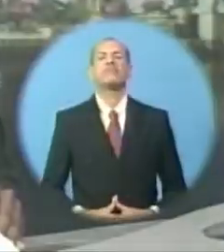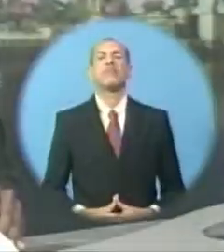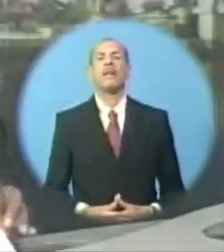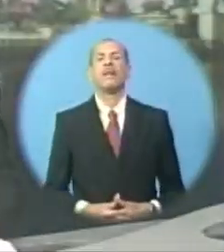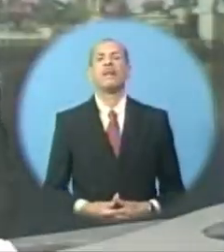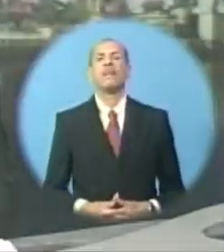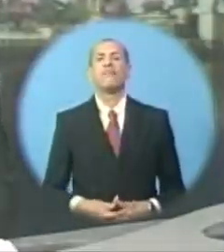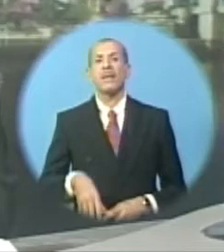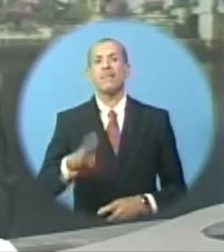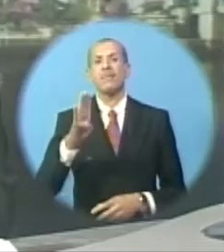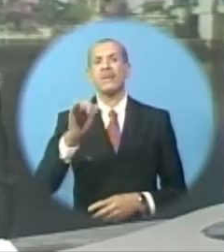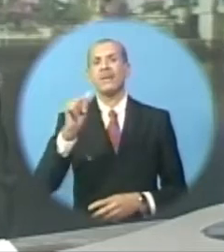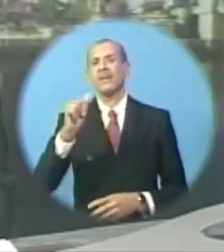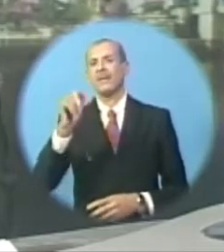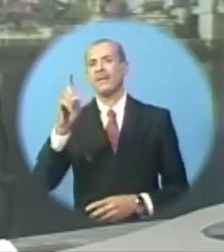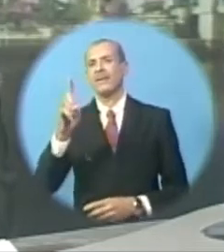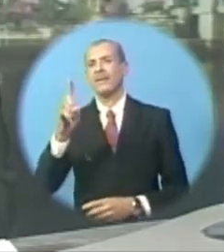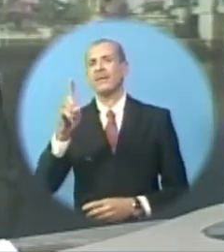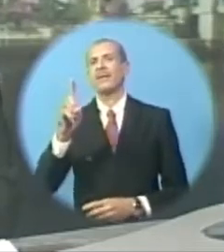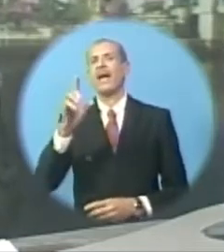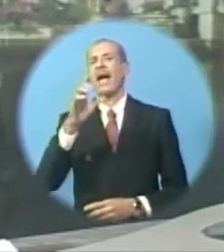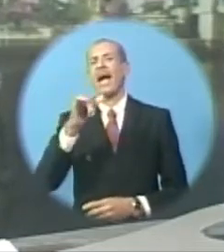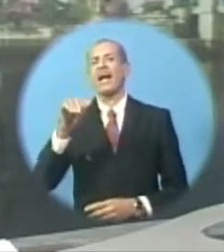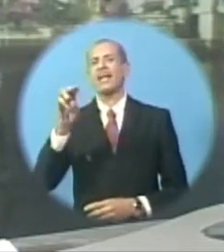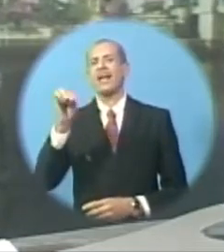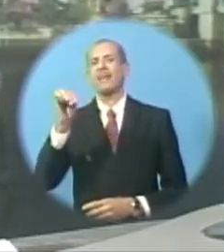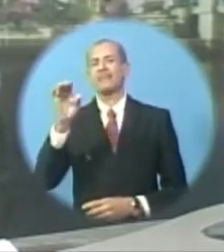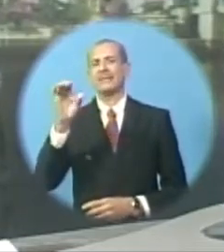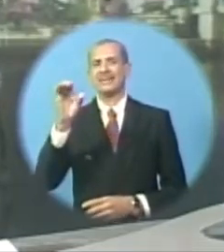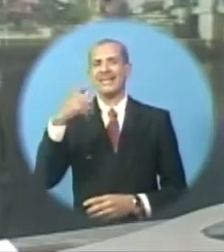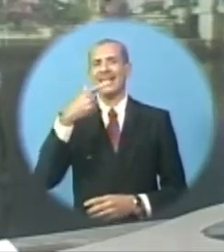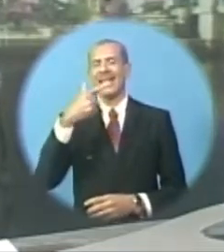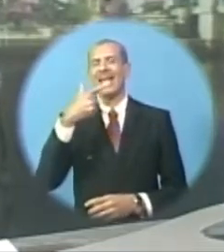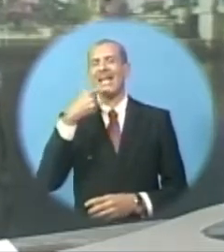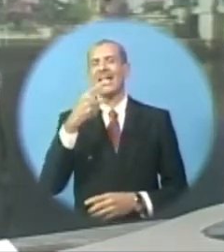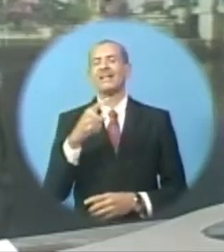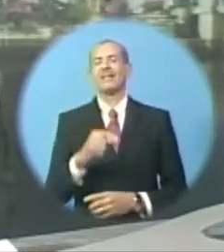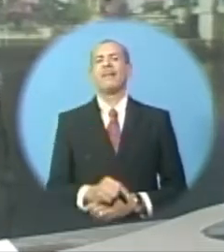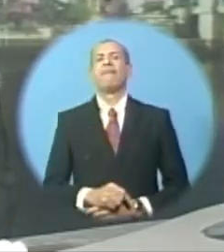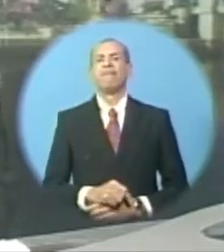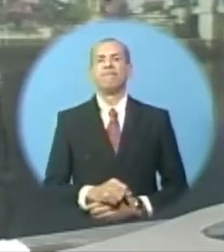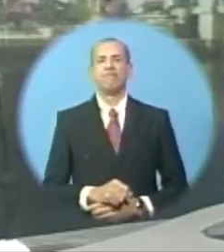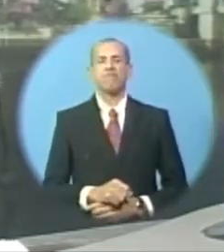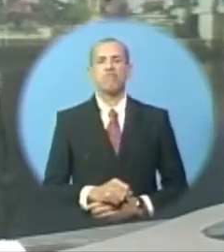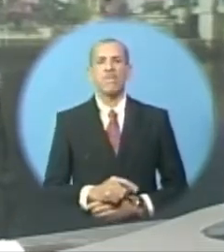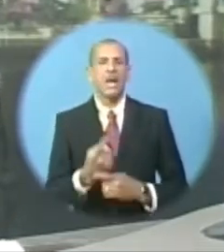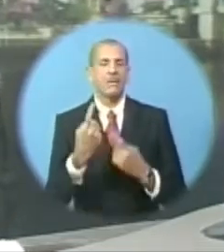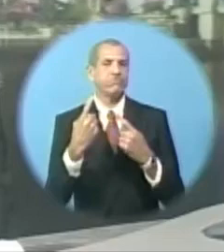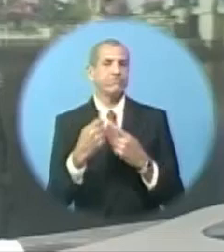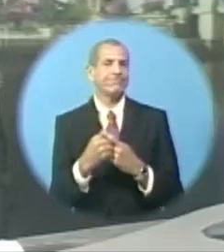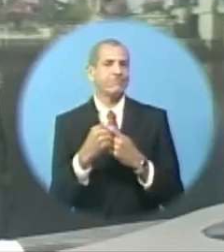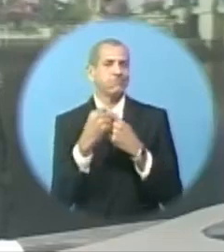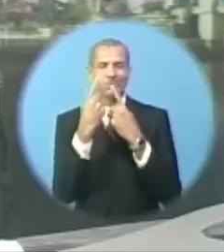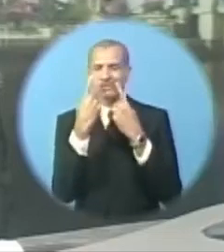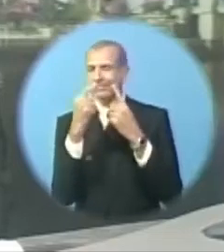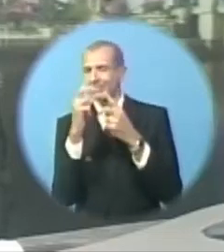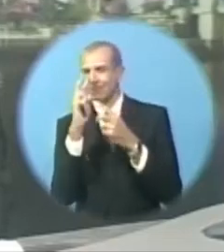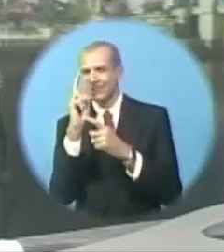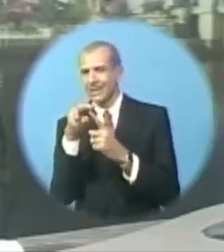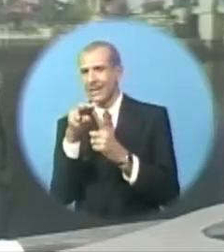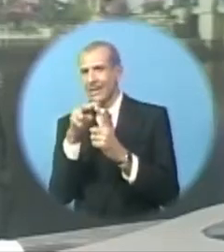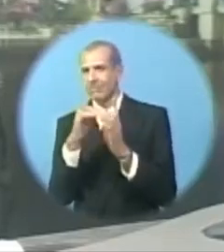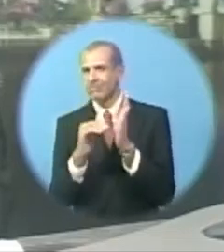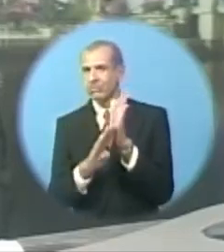Thanks, Ryan. The Barbados Agricultural Development and Marketing Corporation, BADMC, has been seeing significant